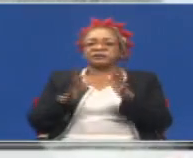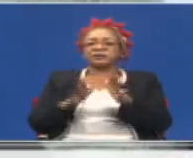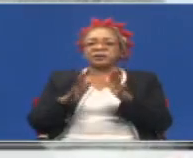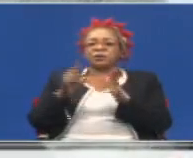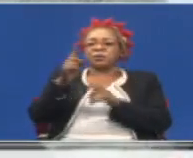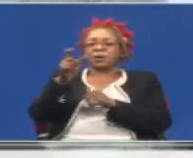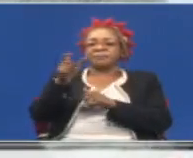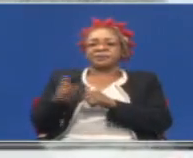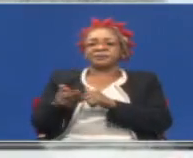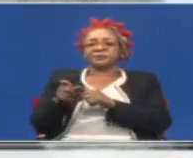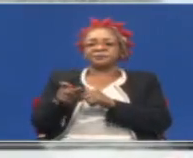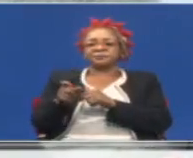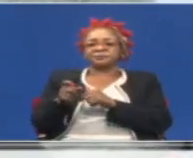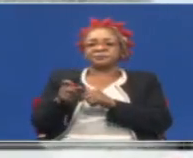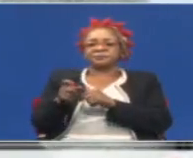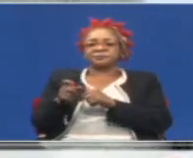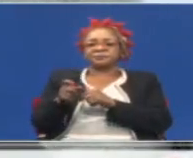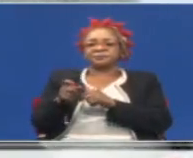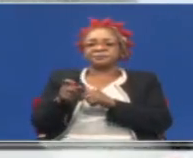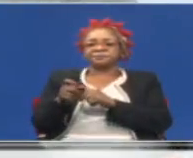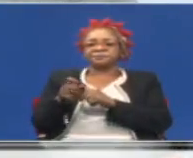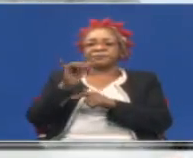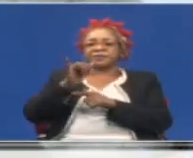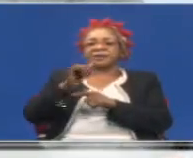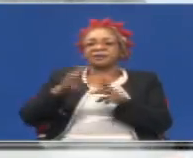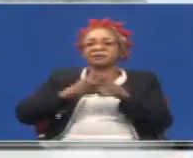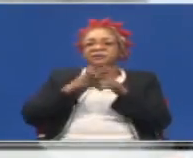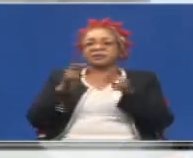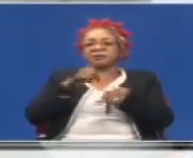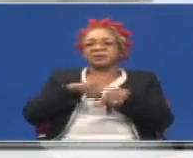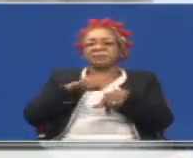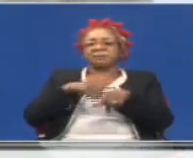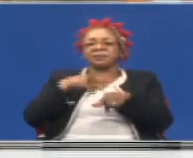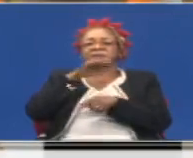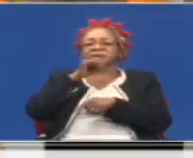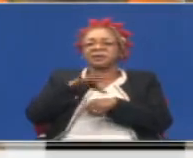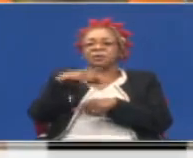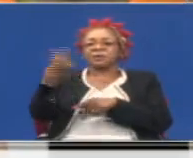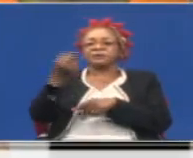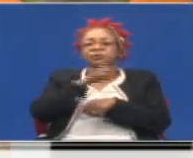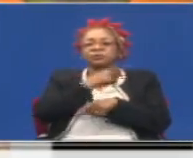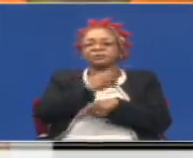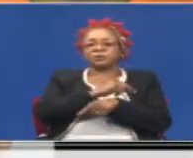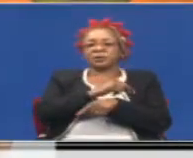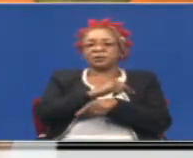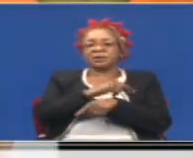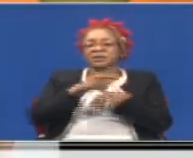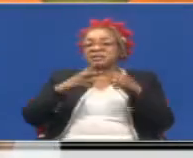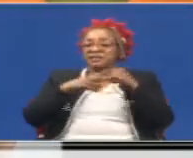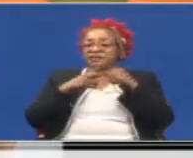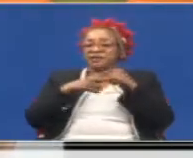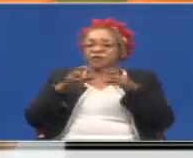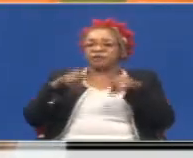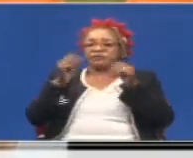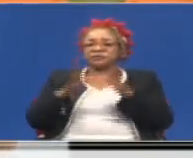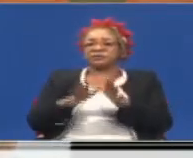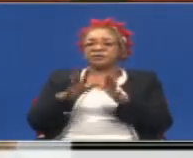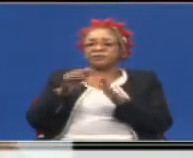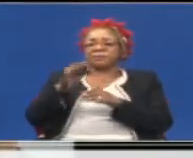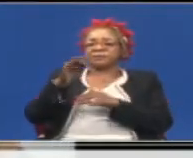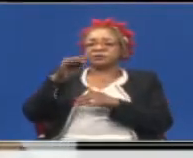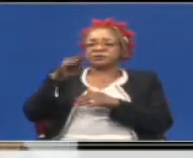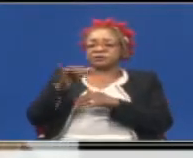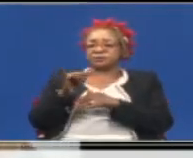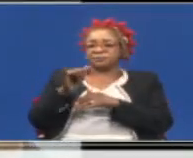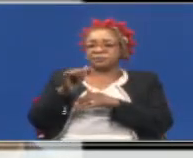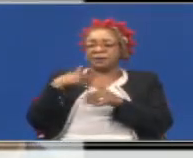this started when my son went to hospital on the 3rd. Seven deputy officers from Henrico County Sheriff's